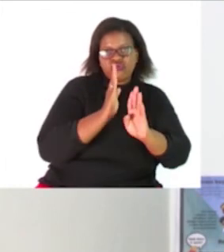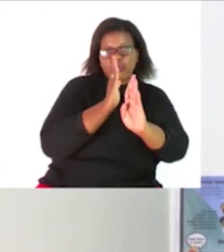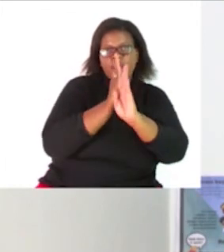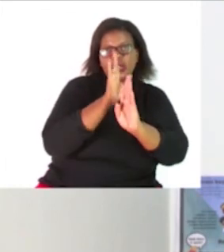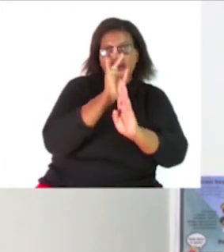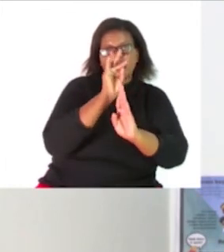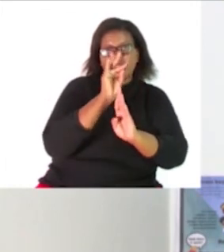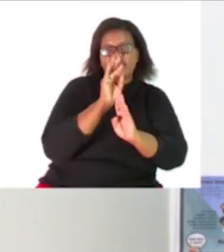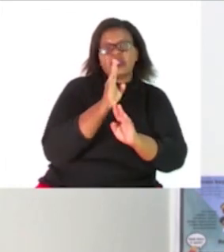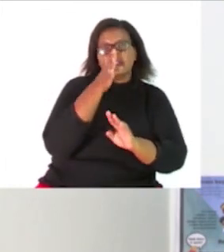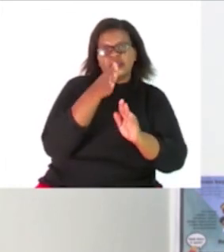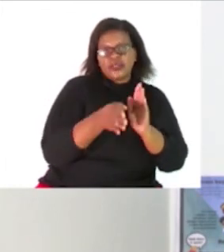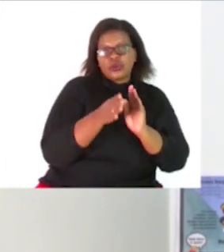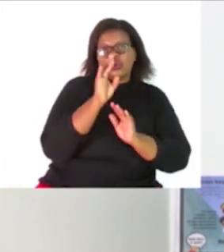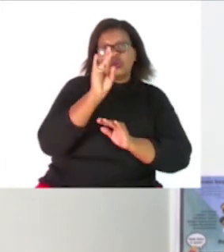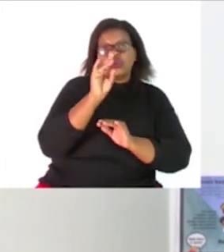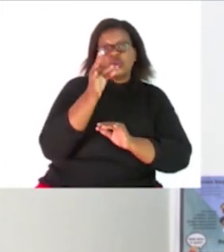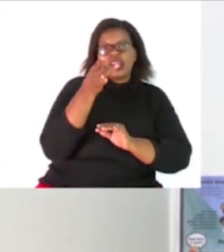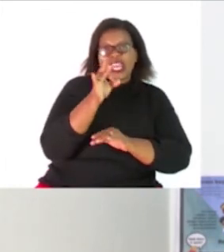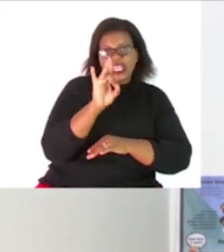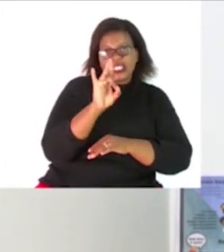number here, which is